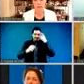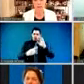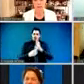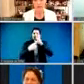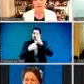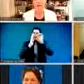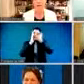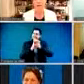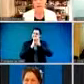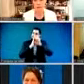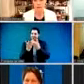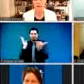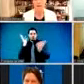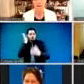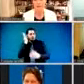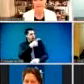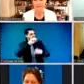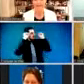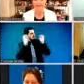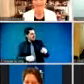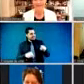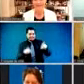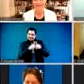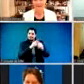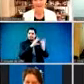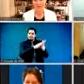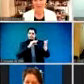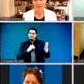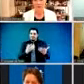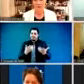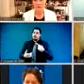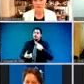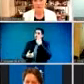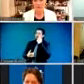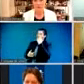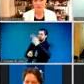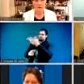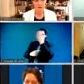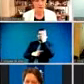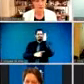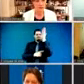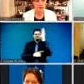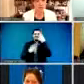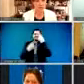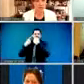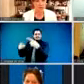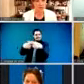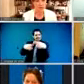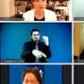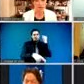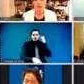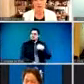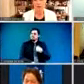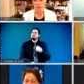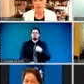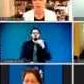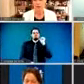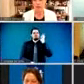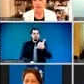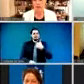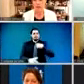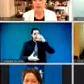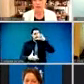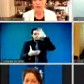be thrown to us as speakers, but I I'm speaking from context of where it's really